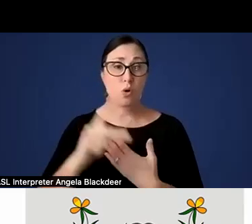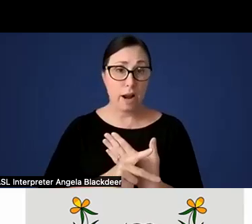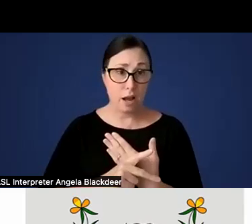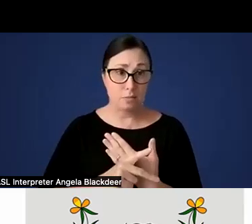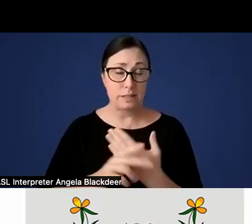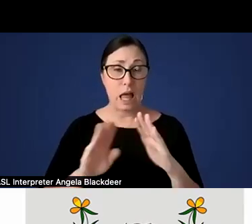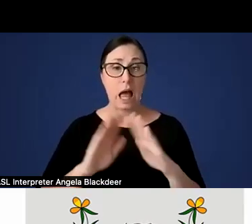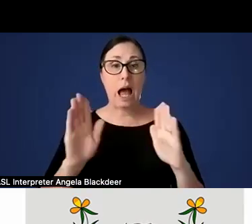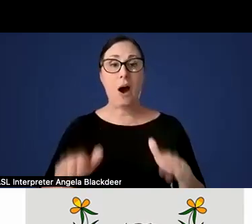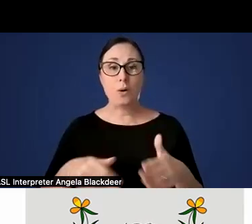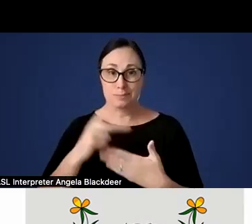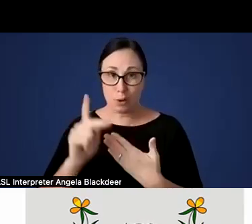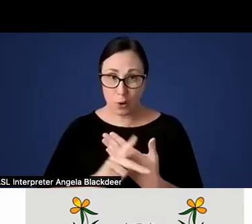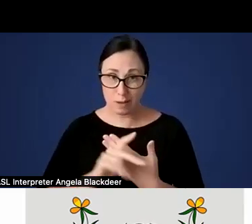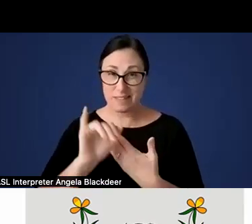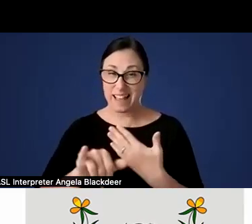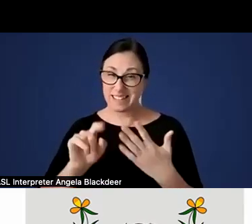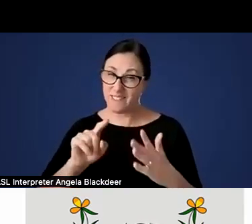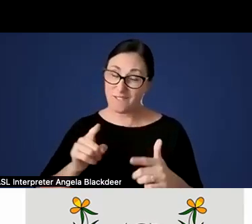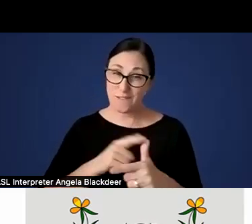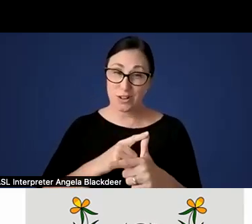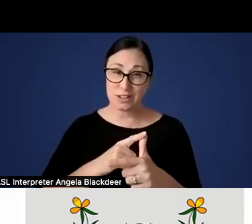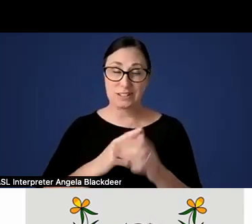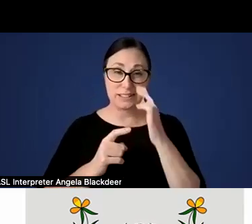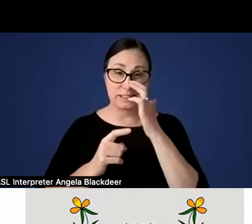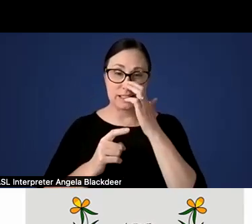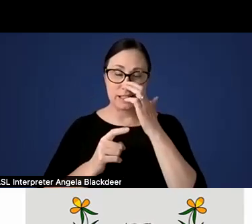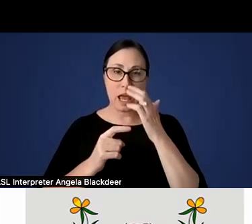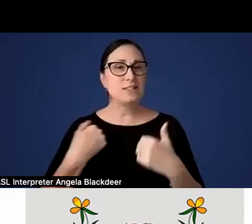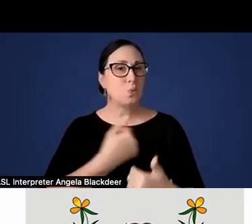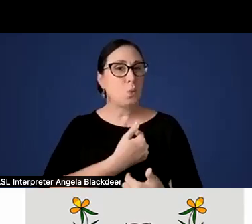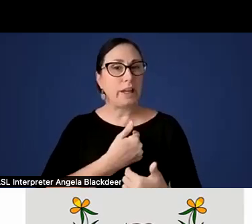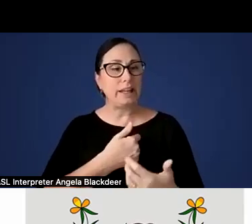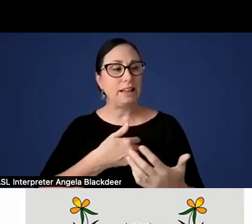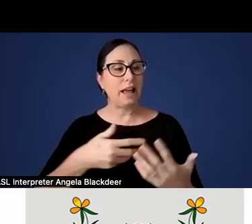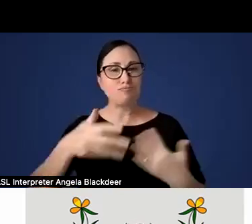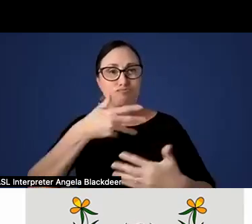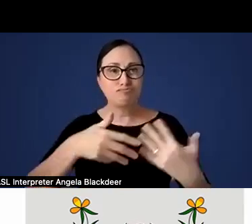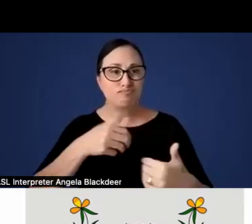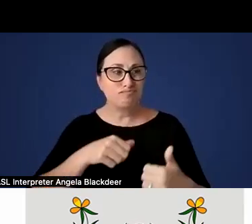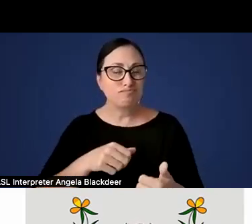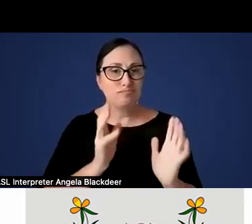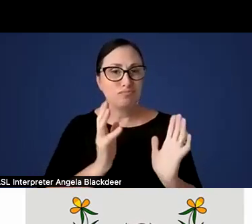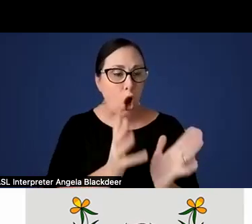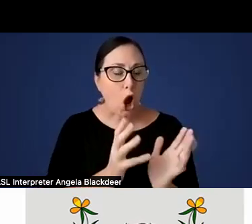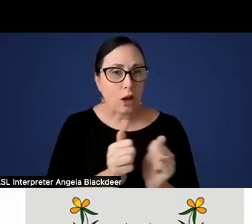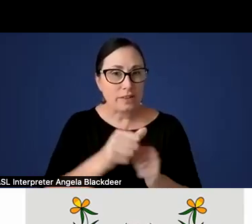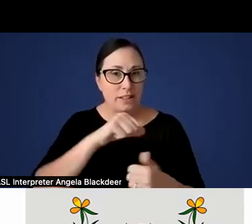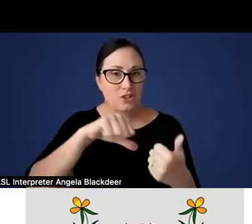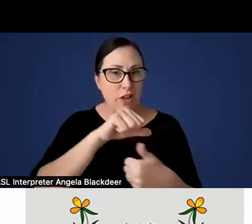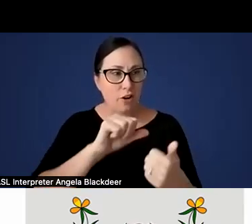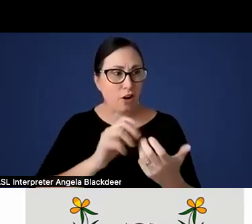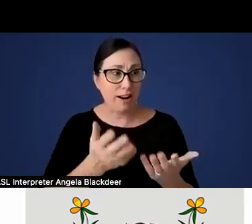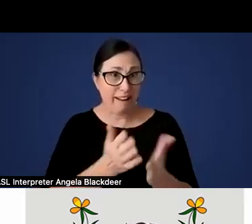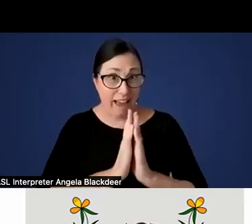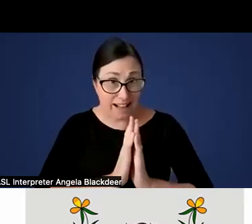first step where we engage with each other, asking, how are you authentically doing in a genuine way? Like, how are you